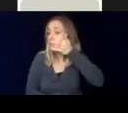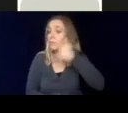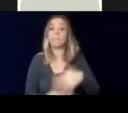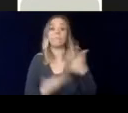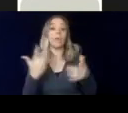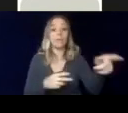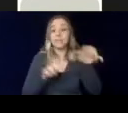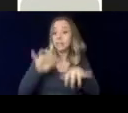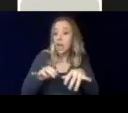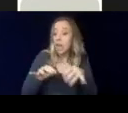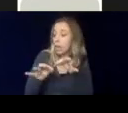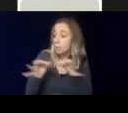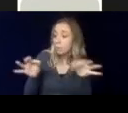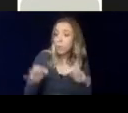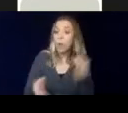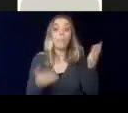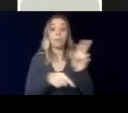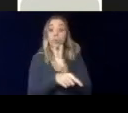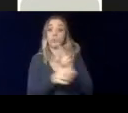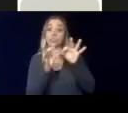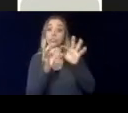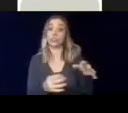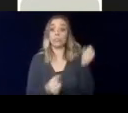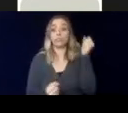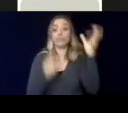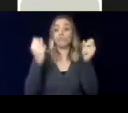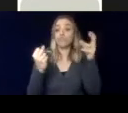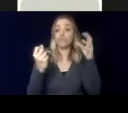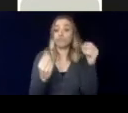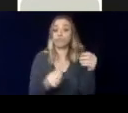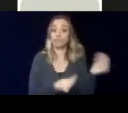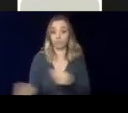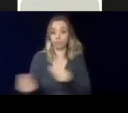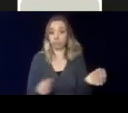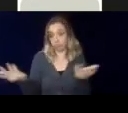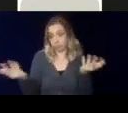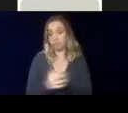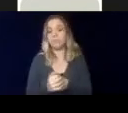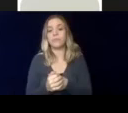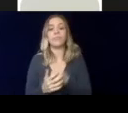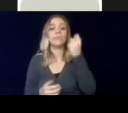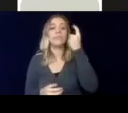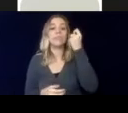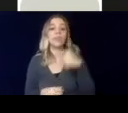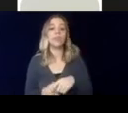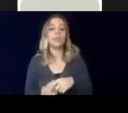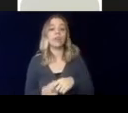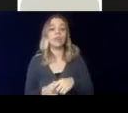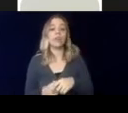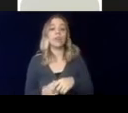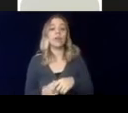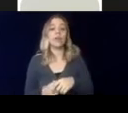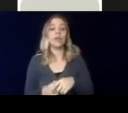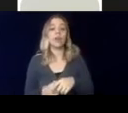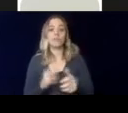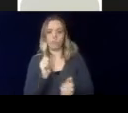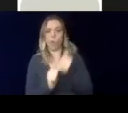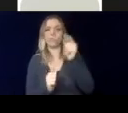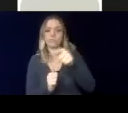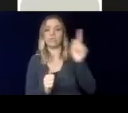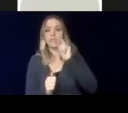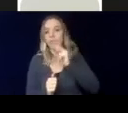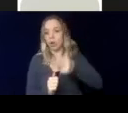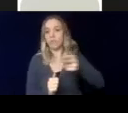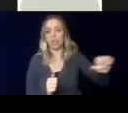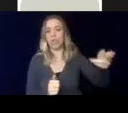sign the message back. So most deaf and hard of hearing individuals will have these options set up so that